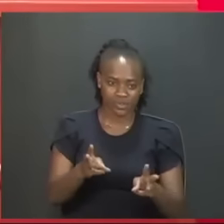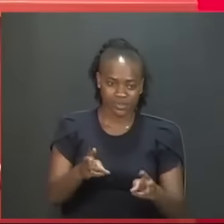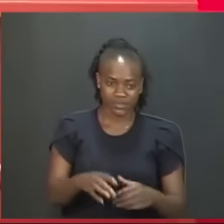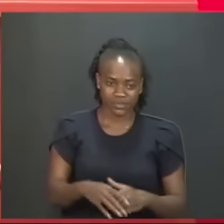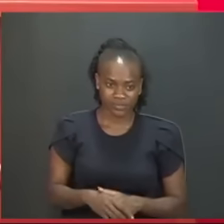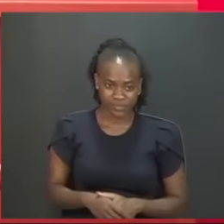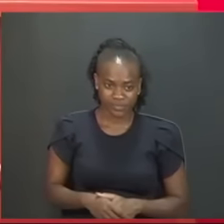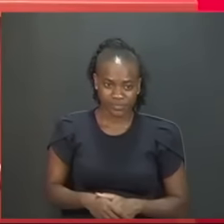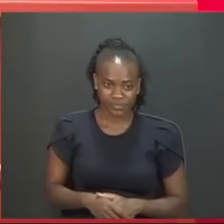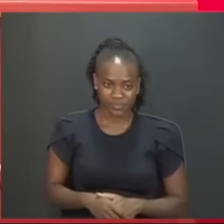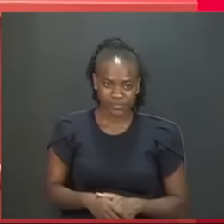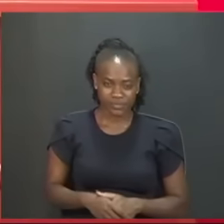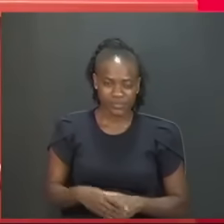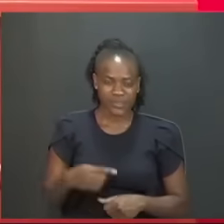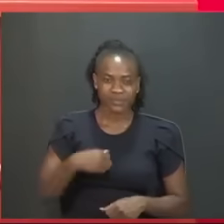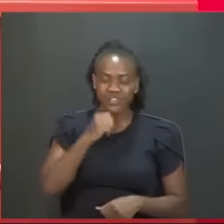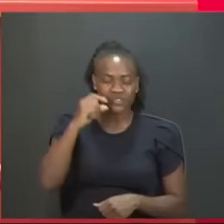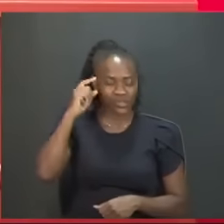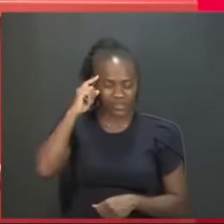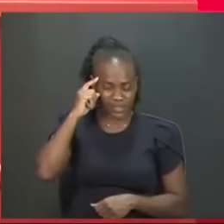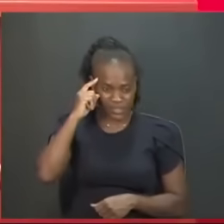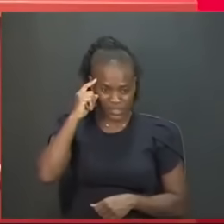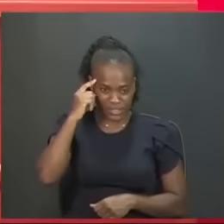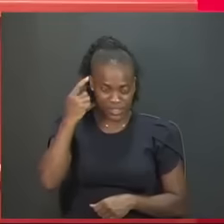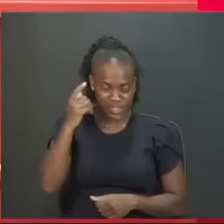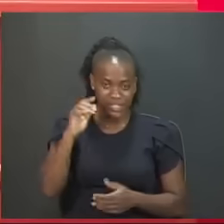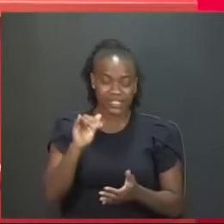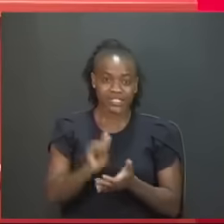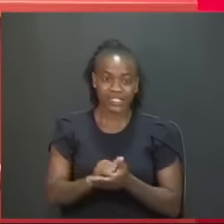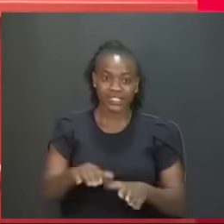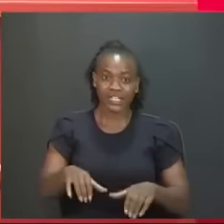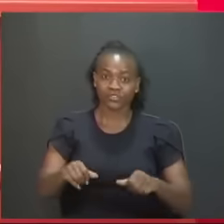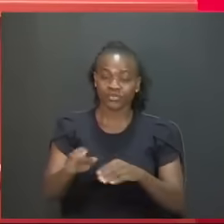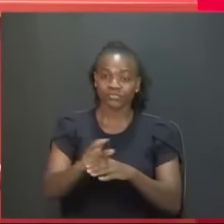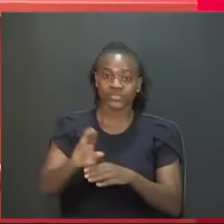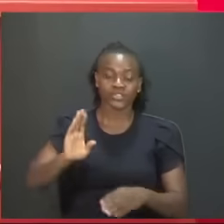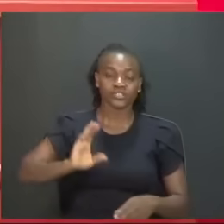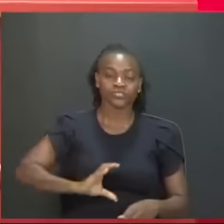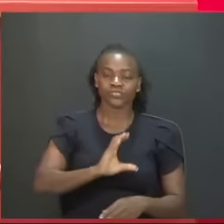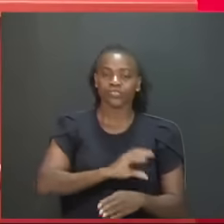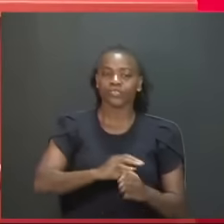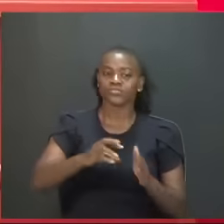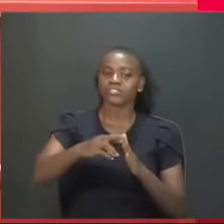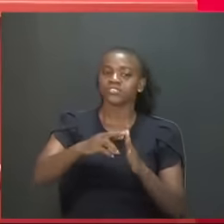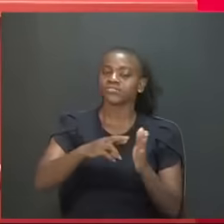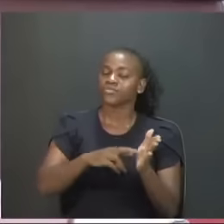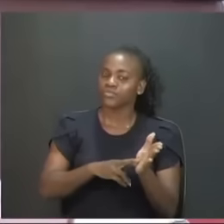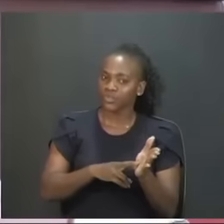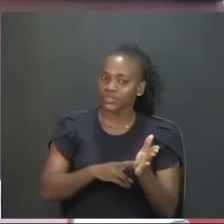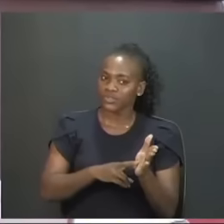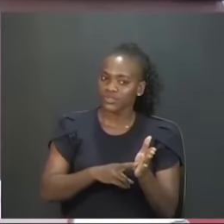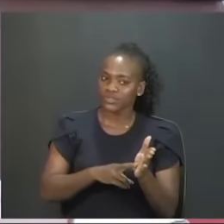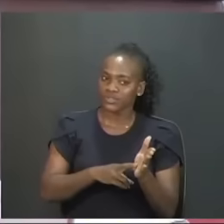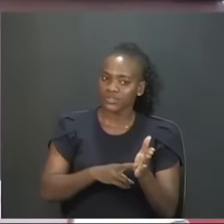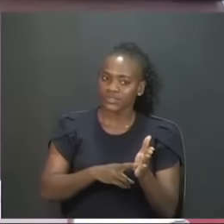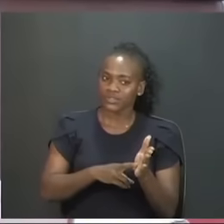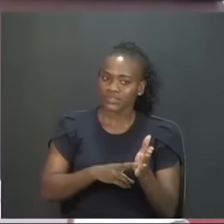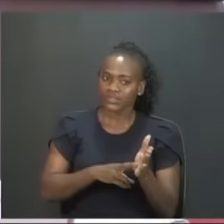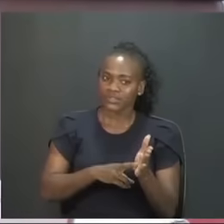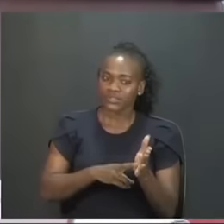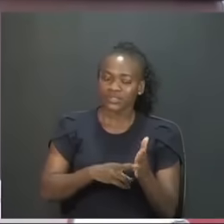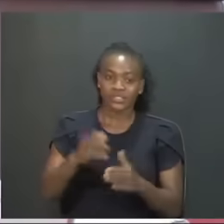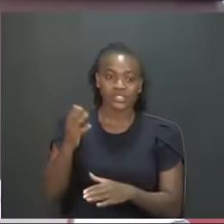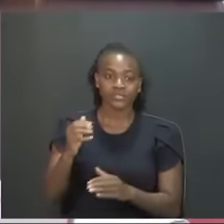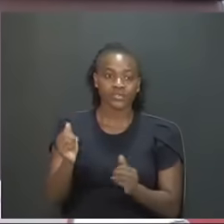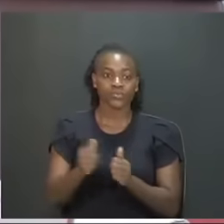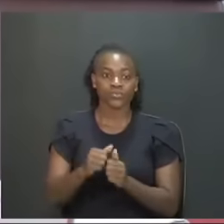should set a very bad precedent Mr. Speaker, by we're not setting a bad adopting precedent. a business They committee need 138. They should bring their members. statement They say they by have way majority.